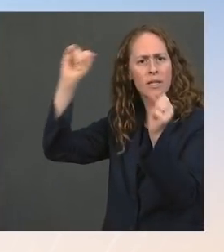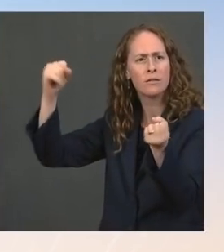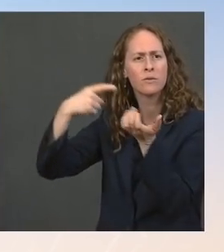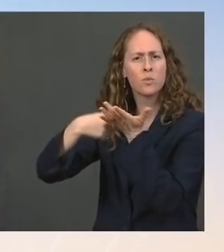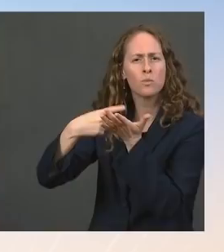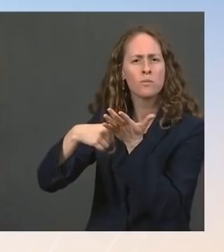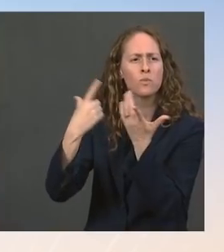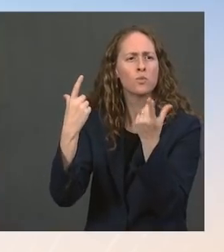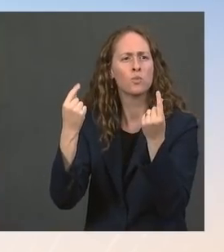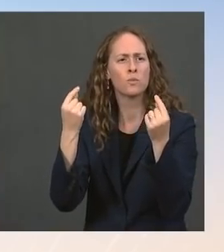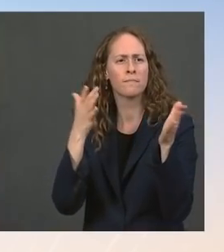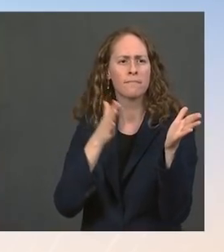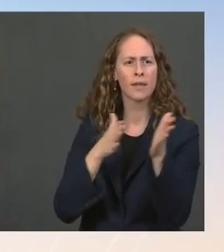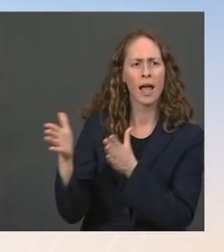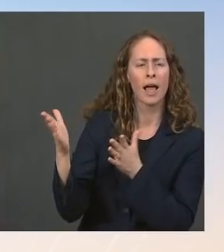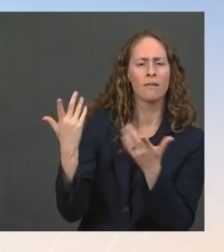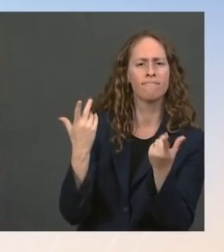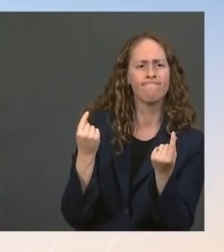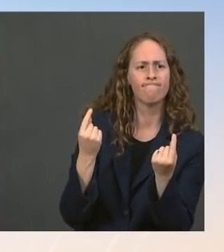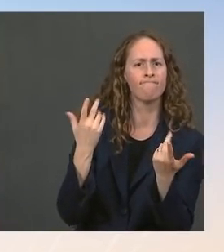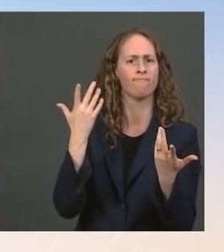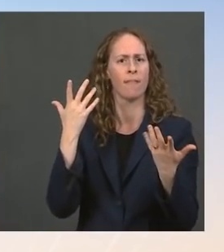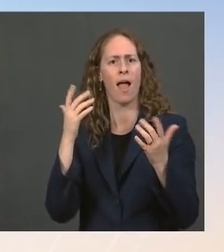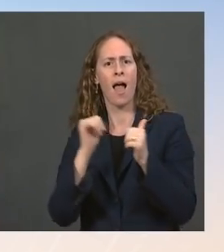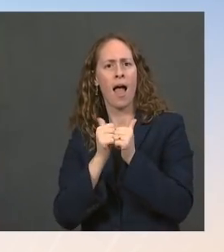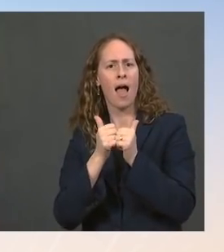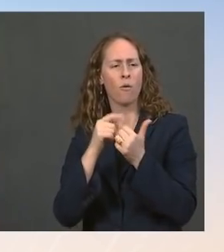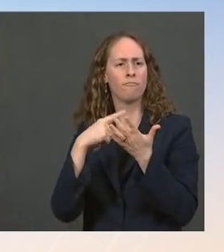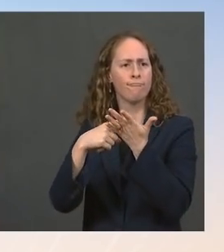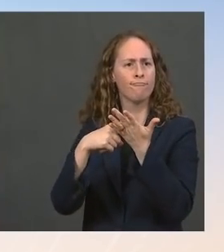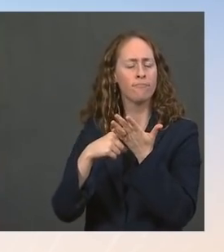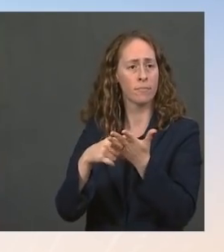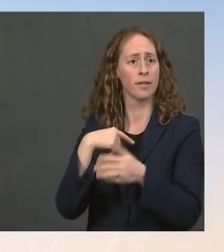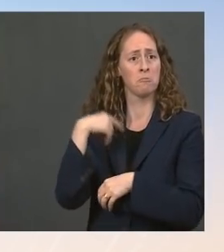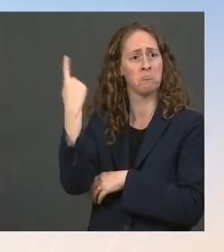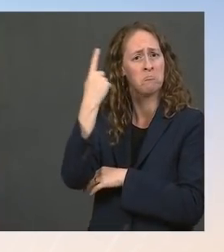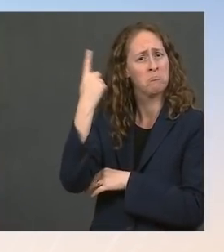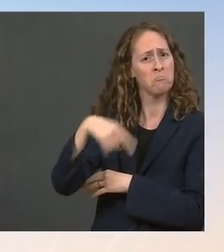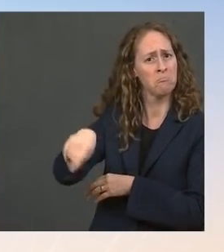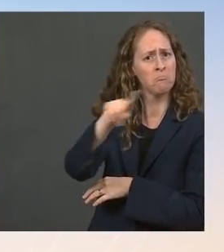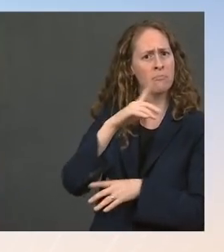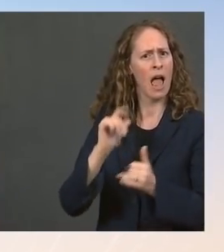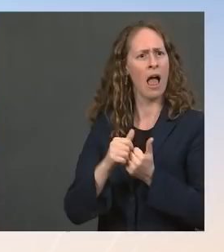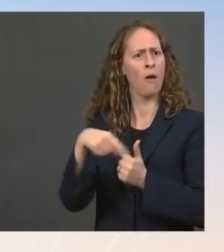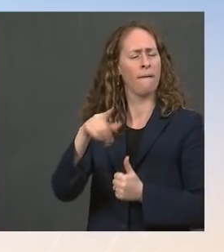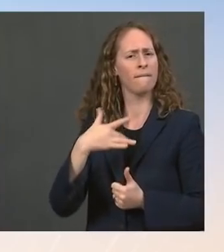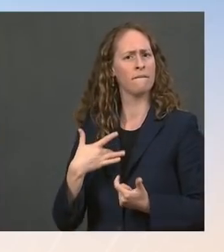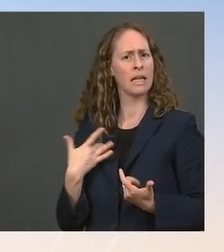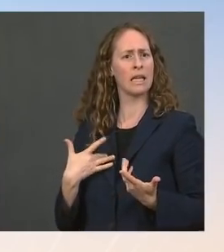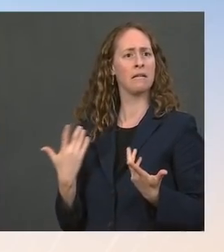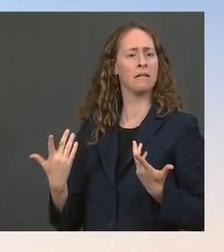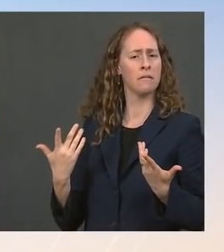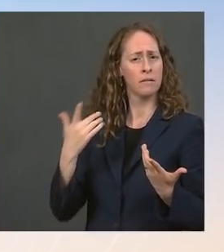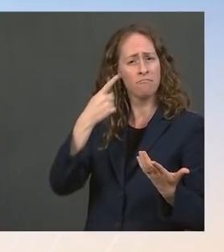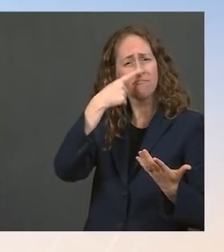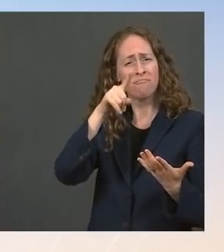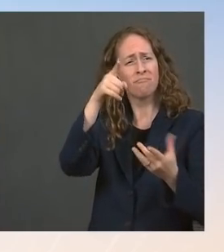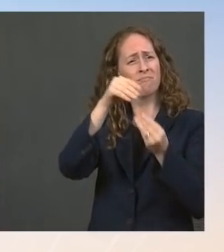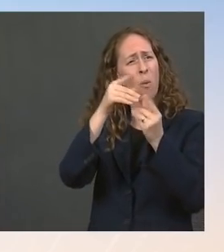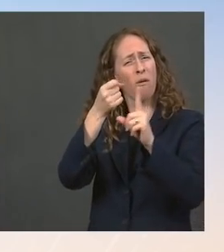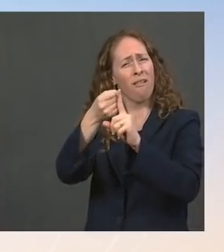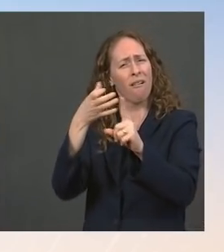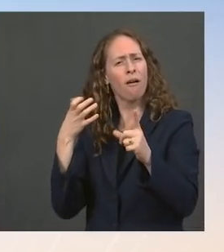agenda. Senator Manchin, Senator Sanders have indicated they don't know what's on that menu. Can you give us some details about what is on that